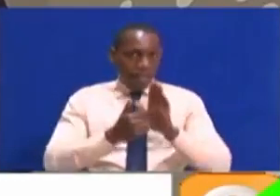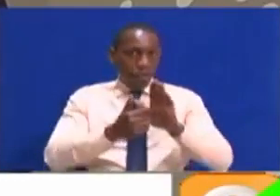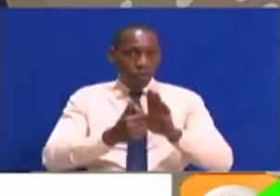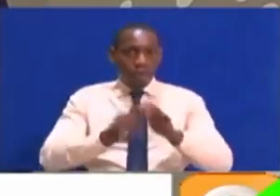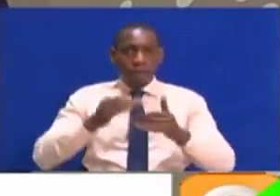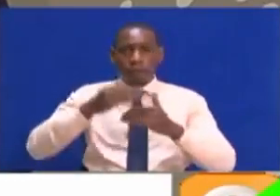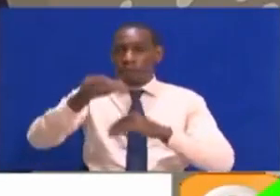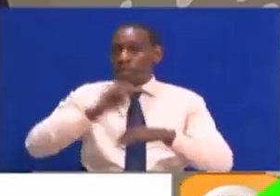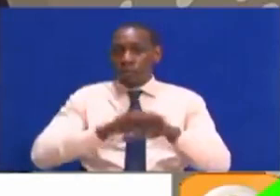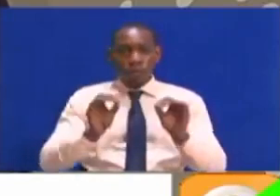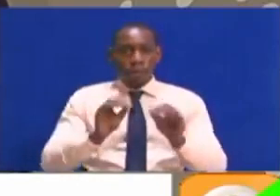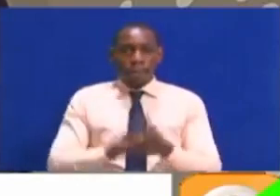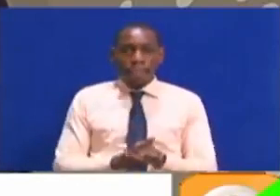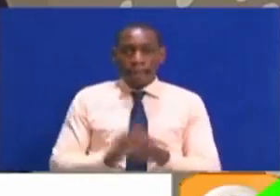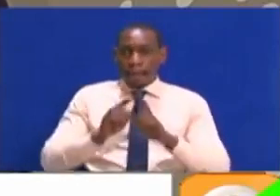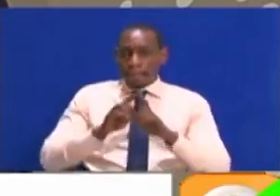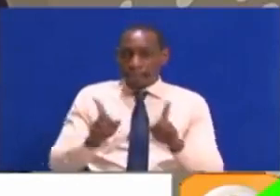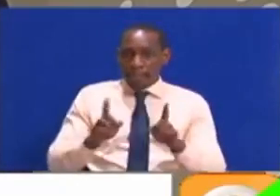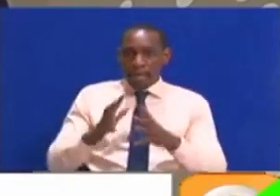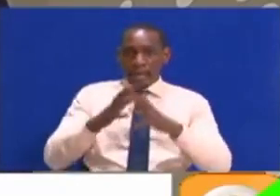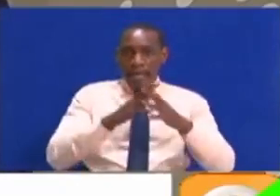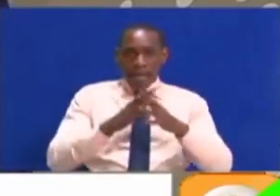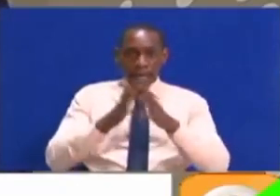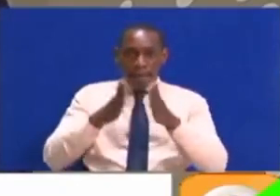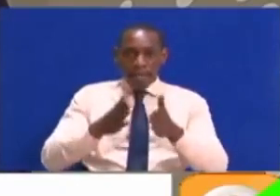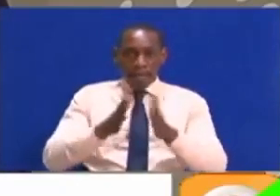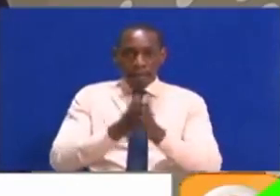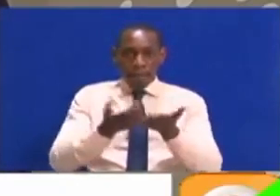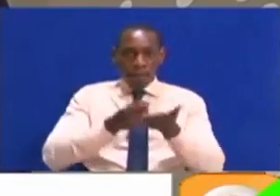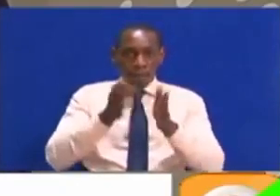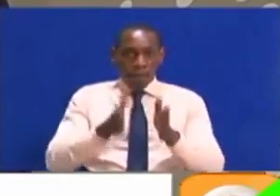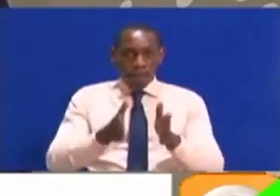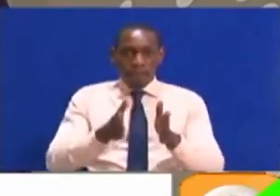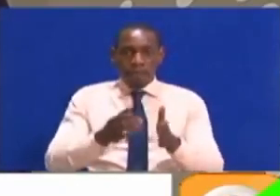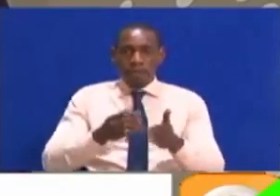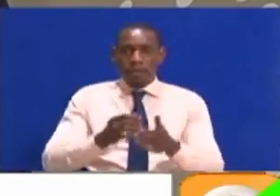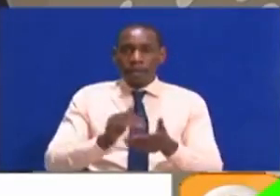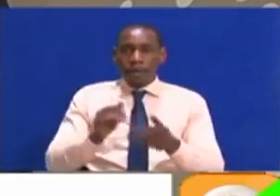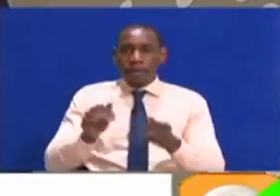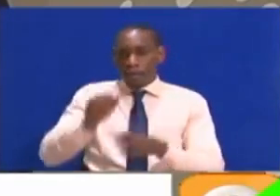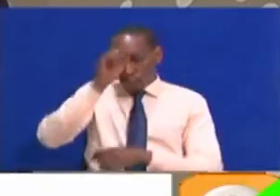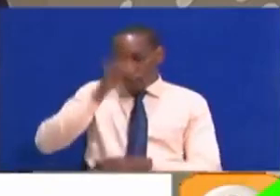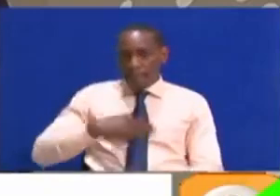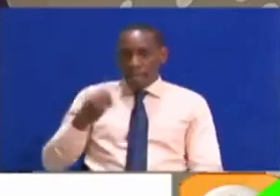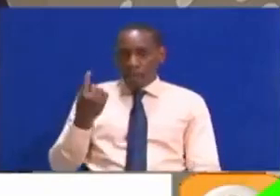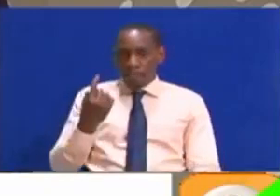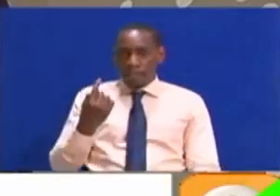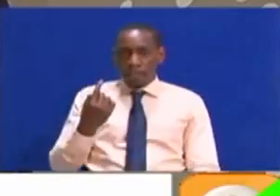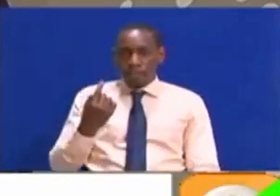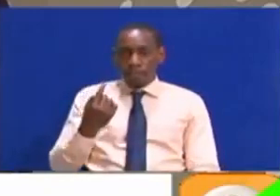times ahead. But Stephen King, the American author, said, and I quote, "Fool me once, shame